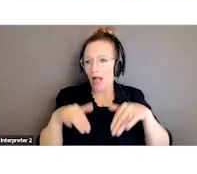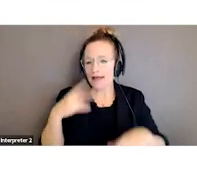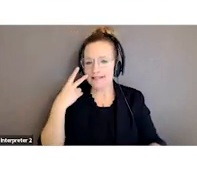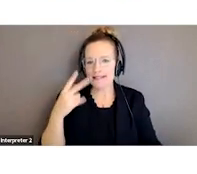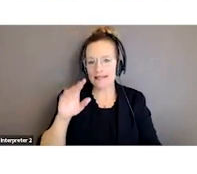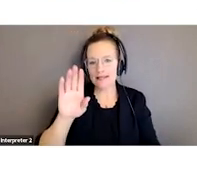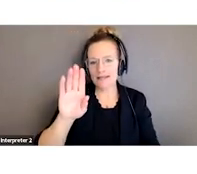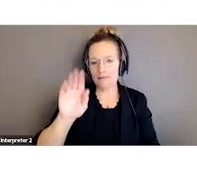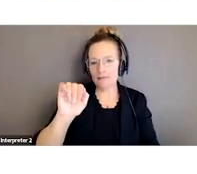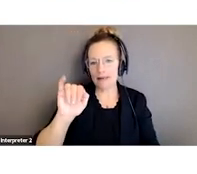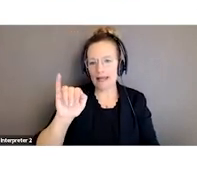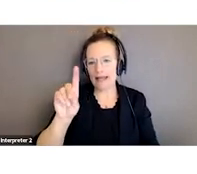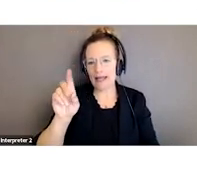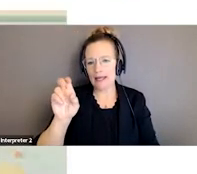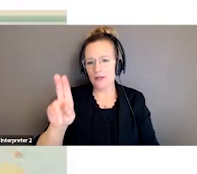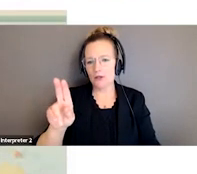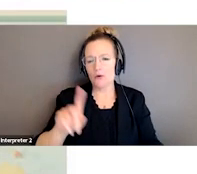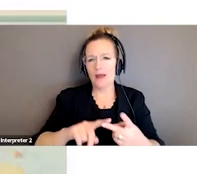foreign search engines.